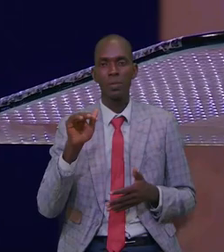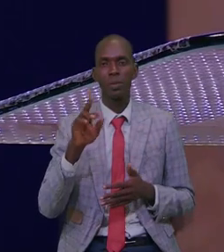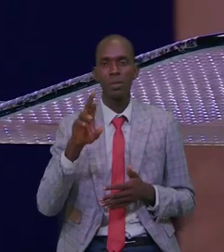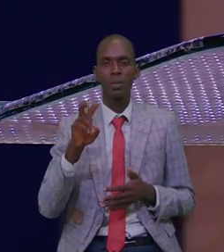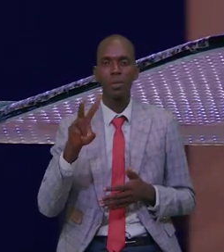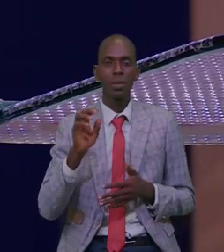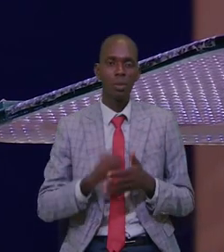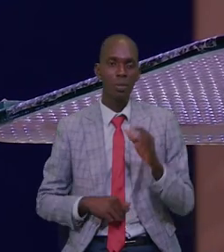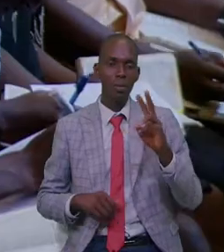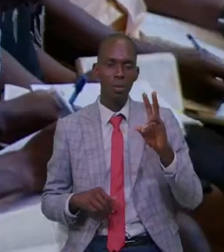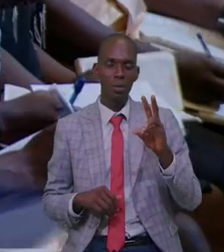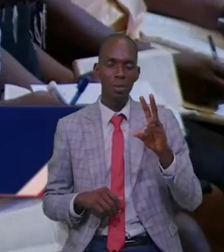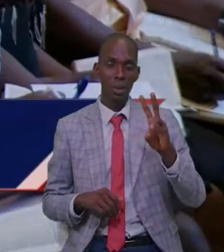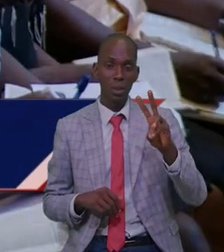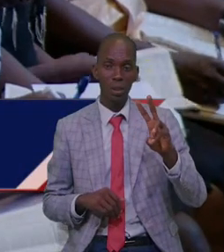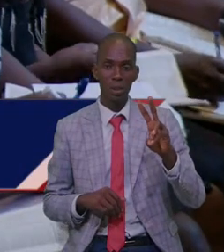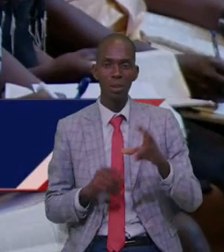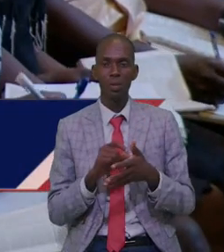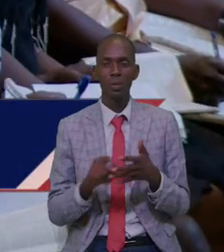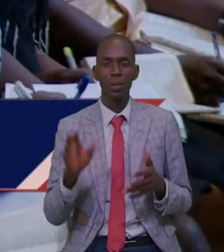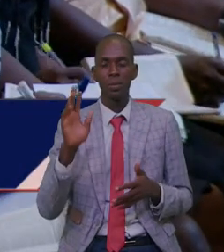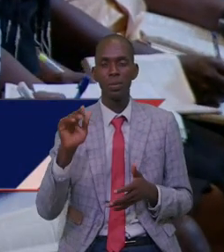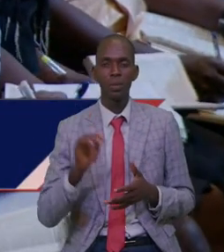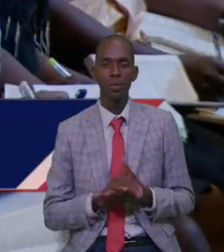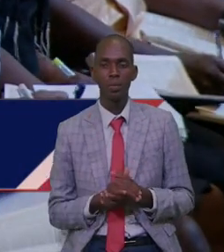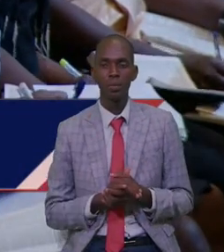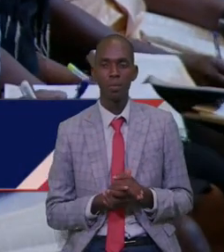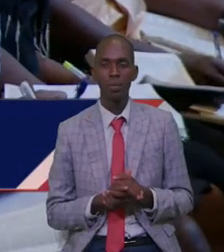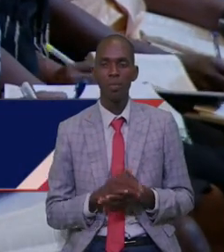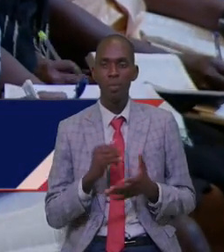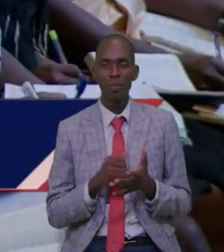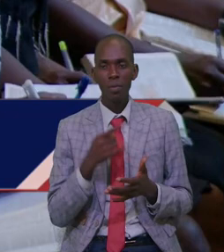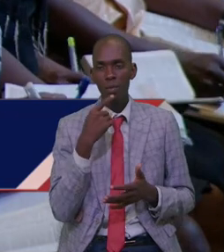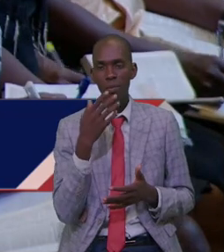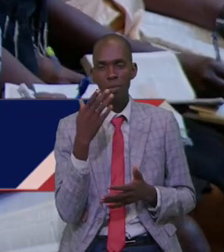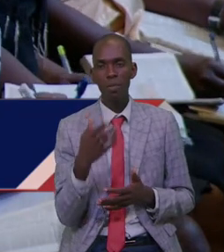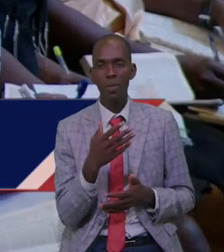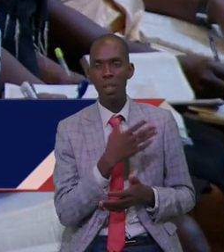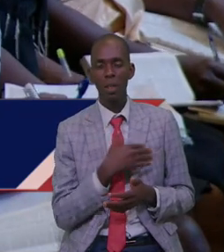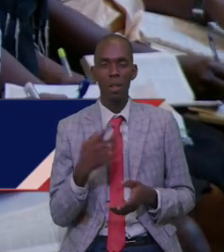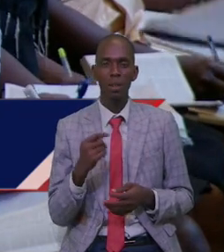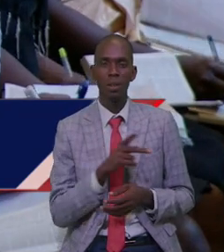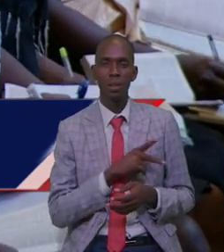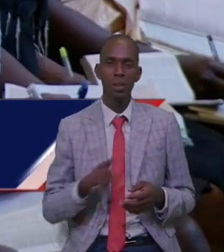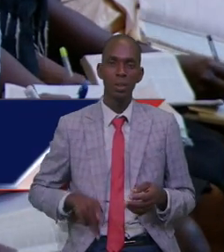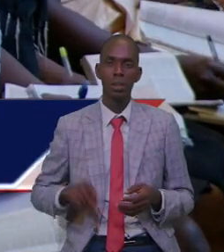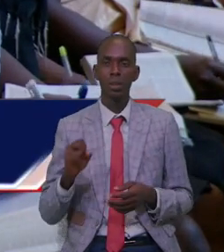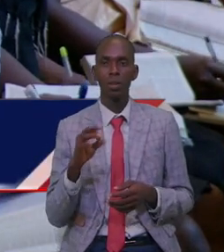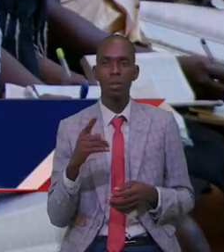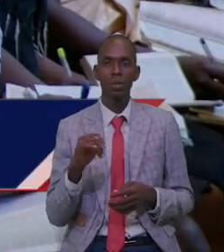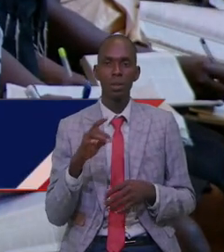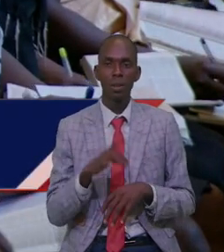Revelation chapter 6, and we're reading from verse 15. It says in verse, and the kings of the earth,